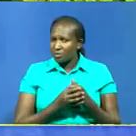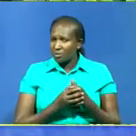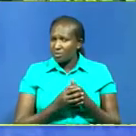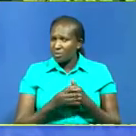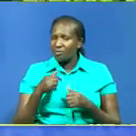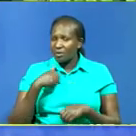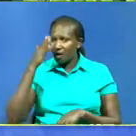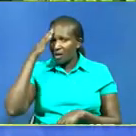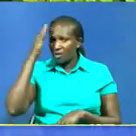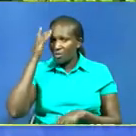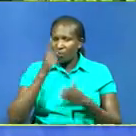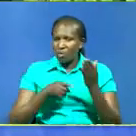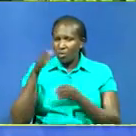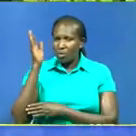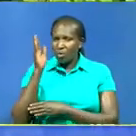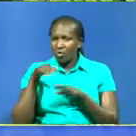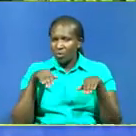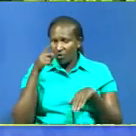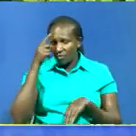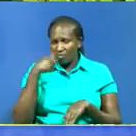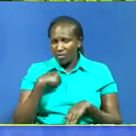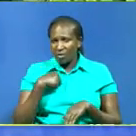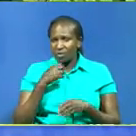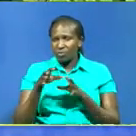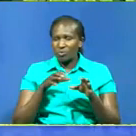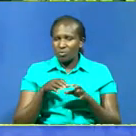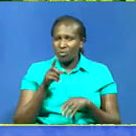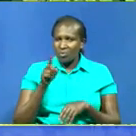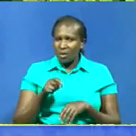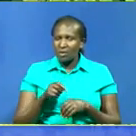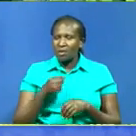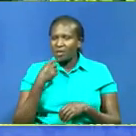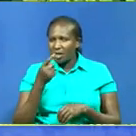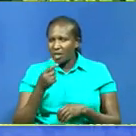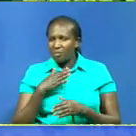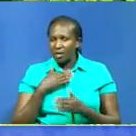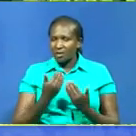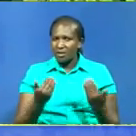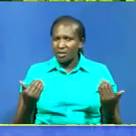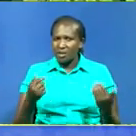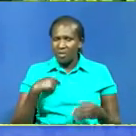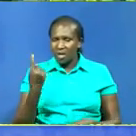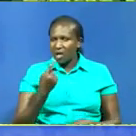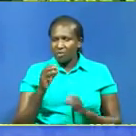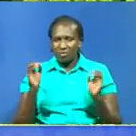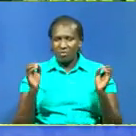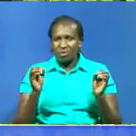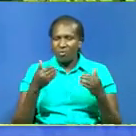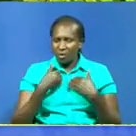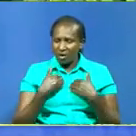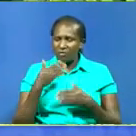I know what God is waiting for me to do. Nina invest in my children. I keep telling them, I am not alone. We have God with